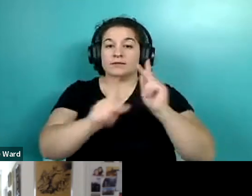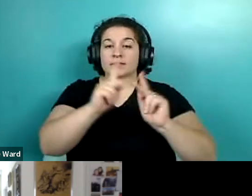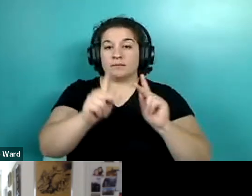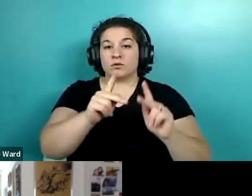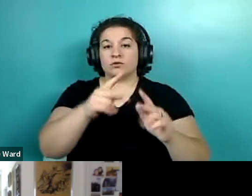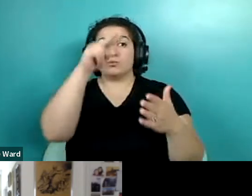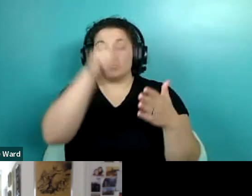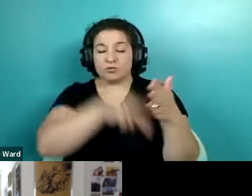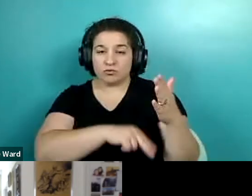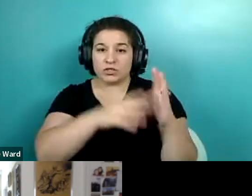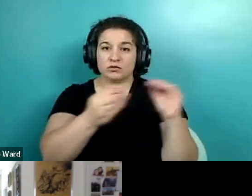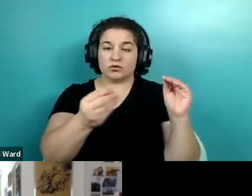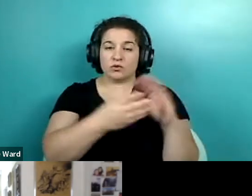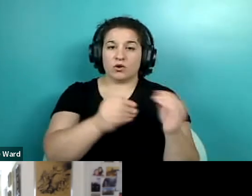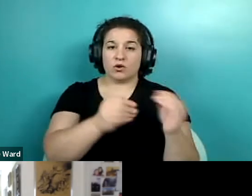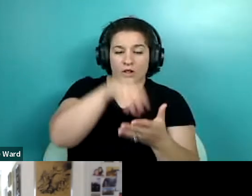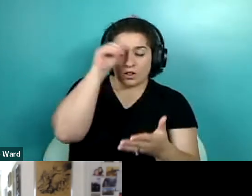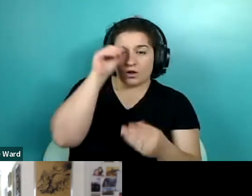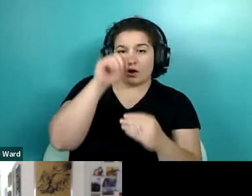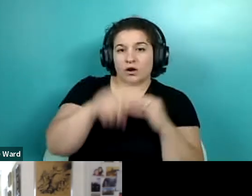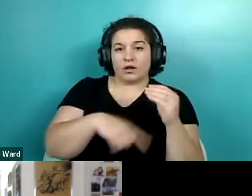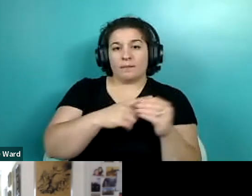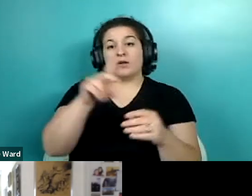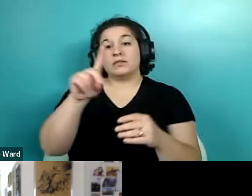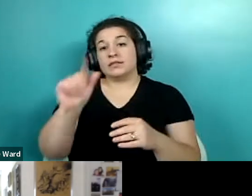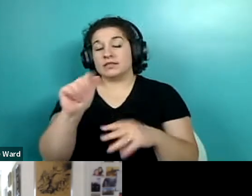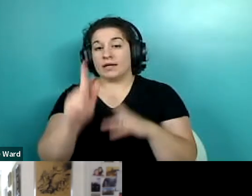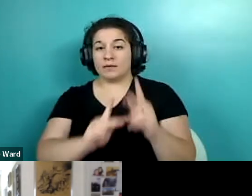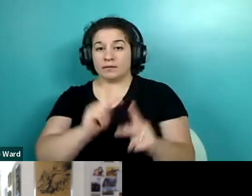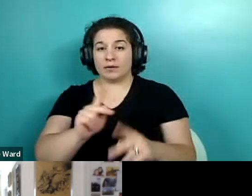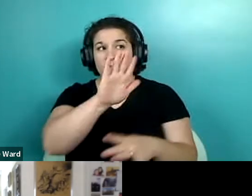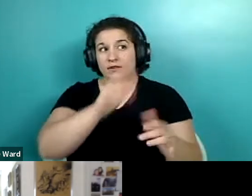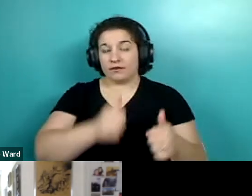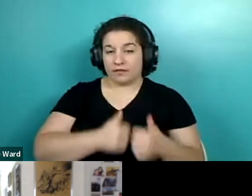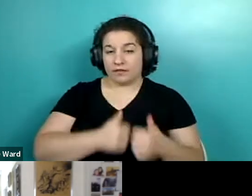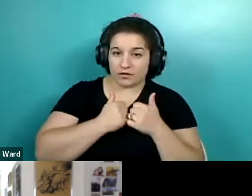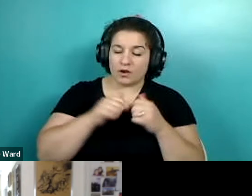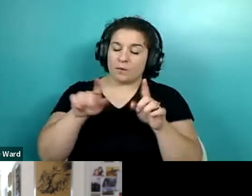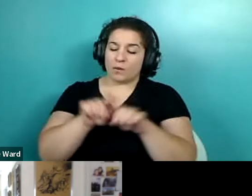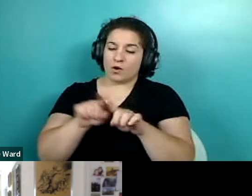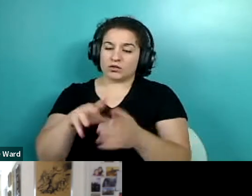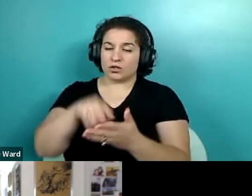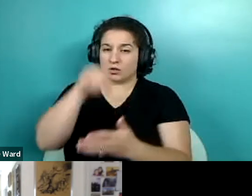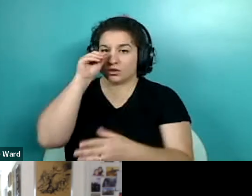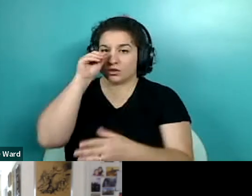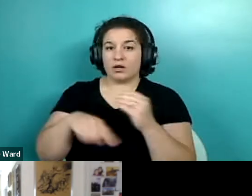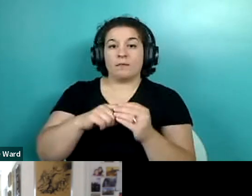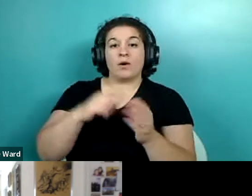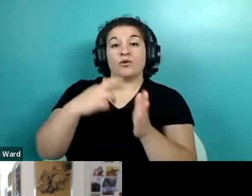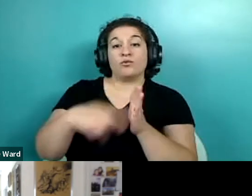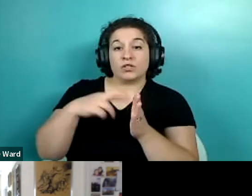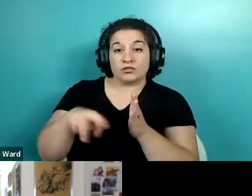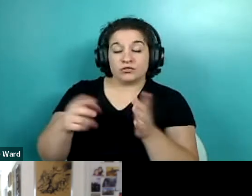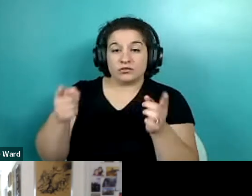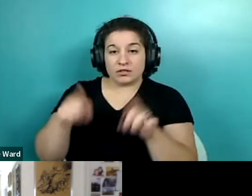stories and learn about disabled people in their lives, but also learn about research that's going on.